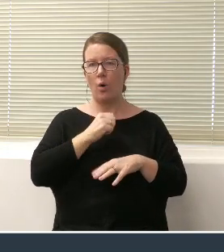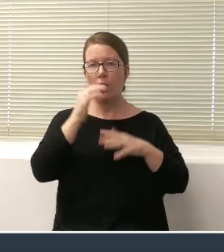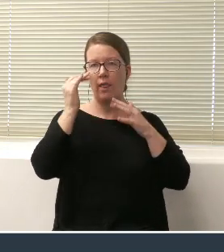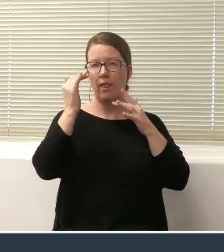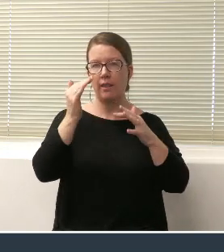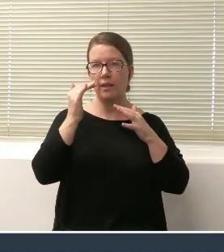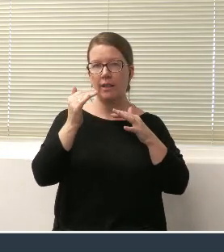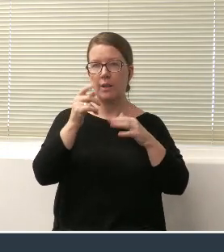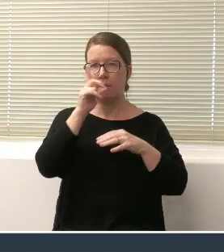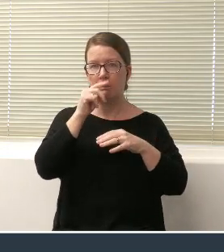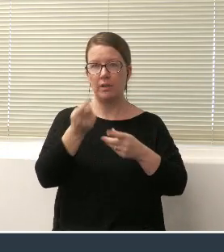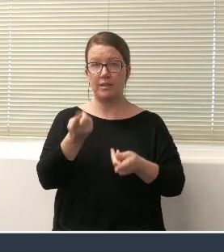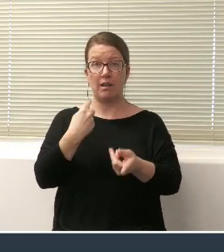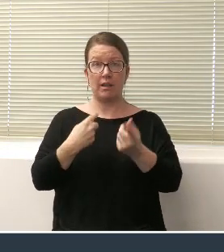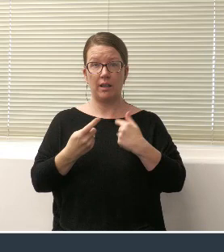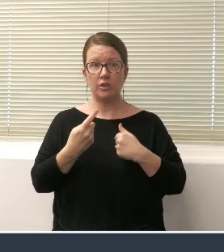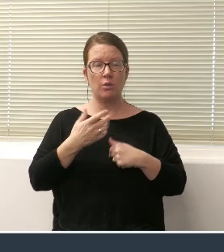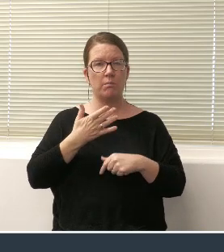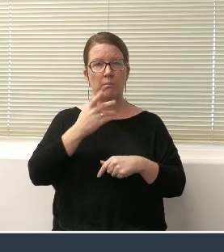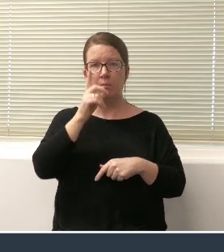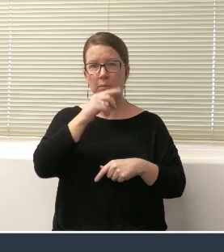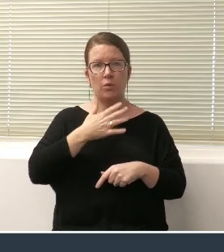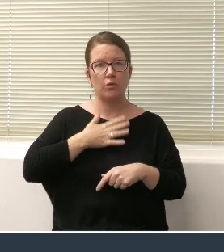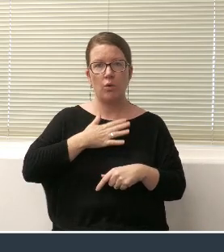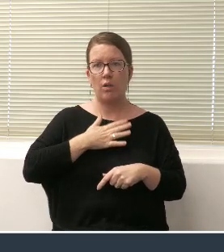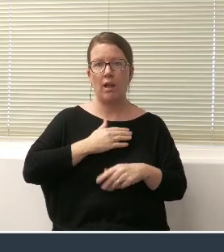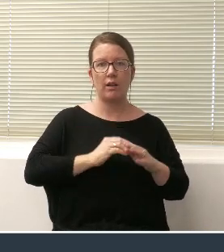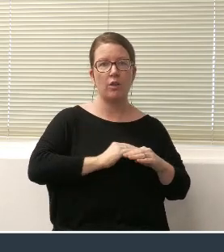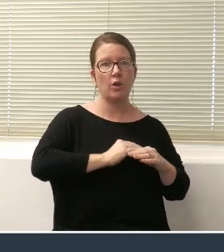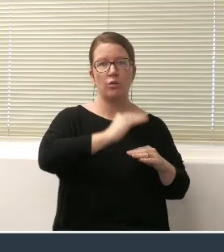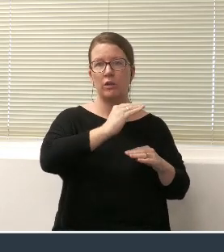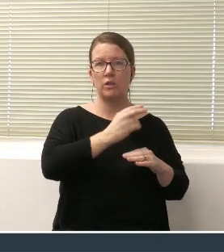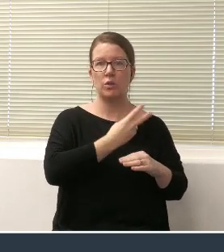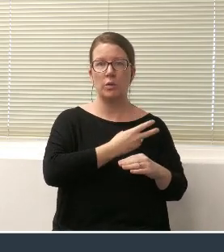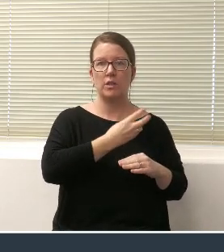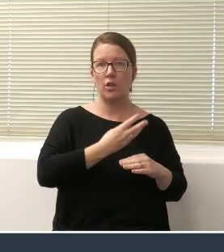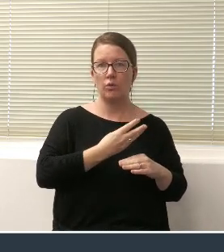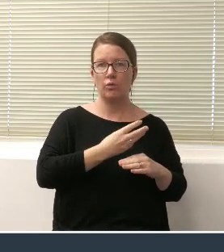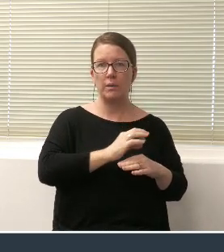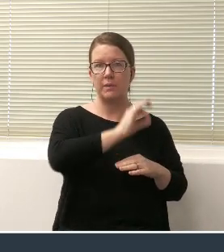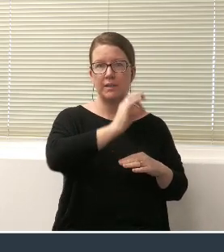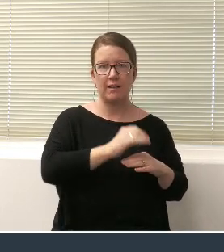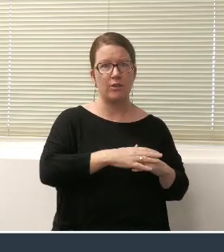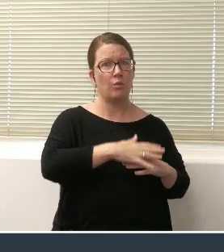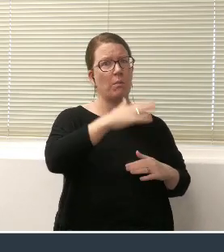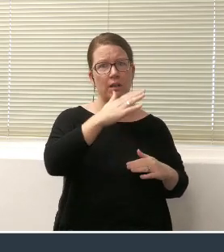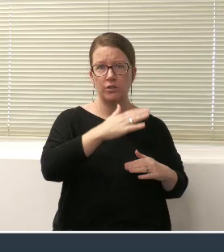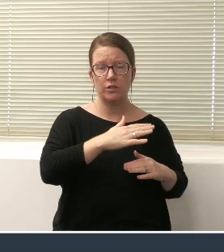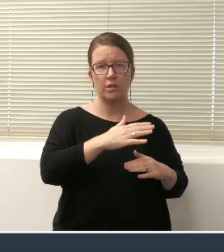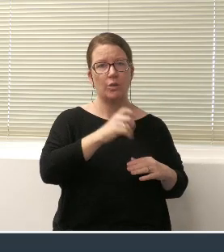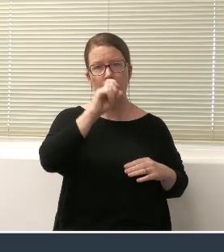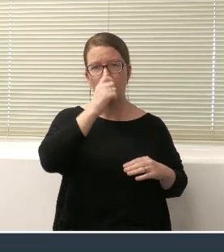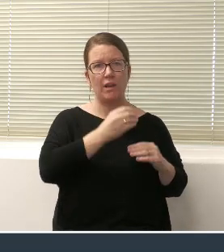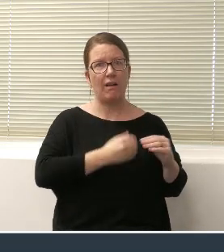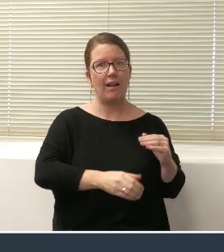spoken to us over the last 2 days, is that the increases at 23.7 is too excessive, then we can't